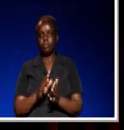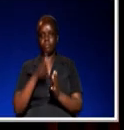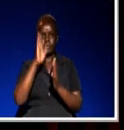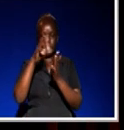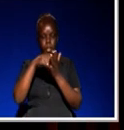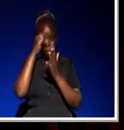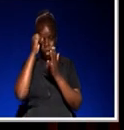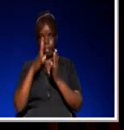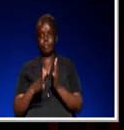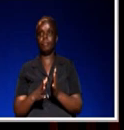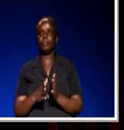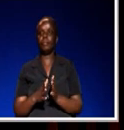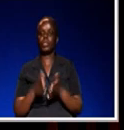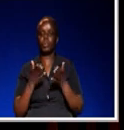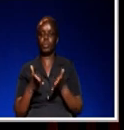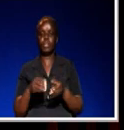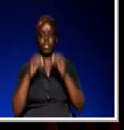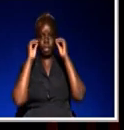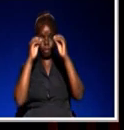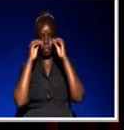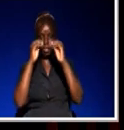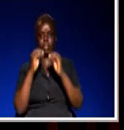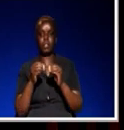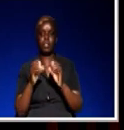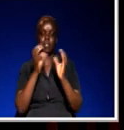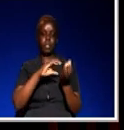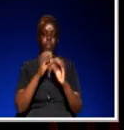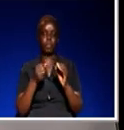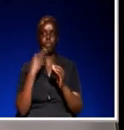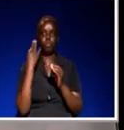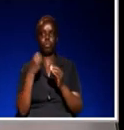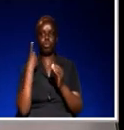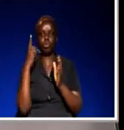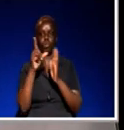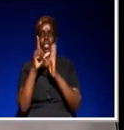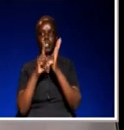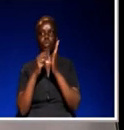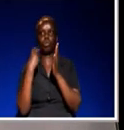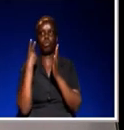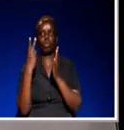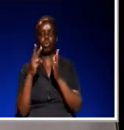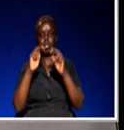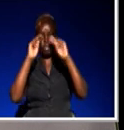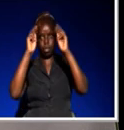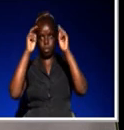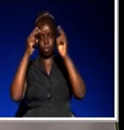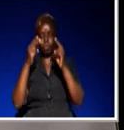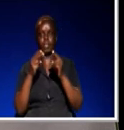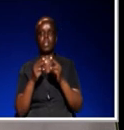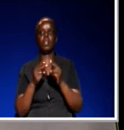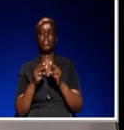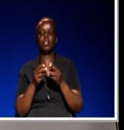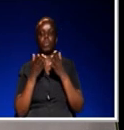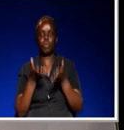Hello students, today I'm teaching chemistry from 2, lesson 2. Our topic of interest